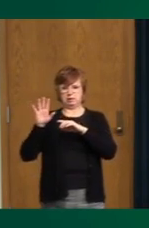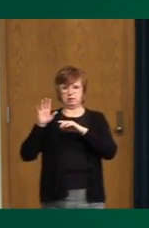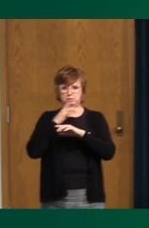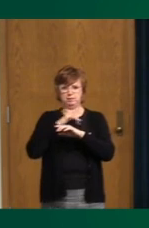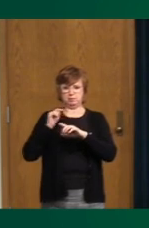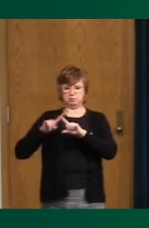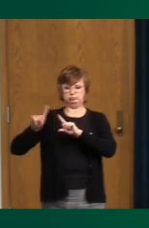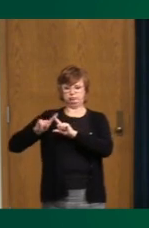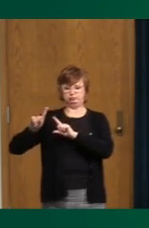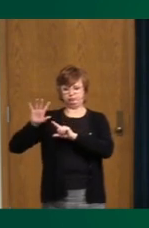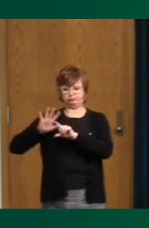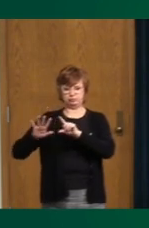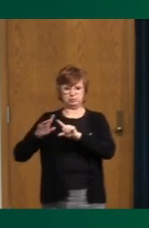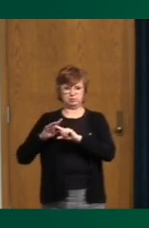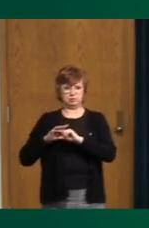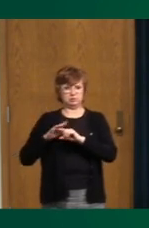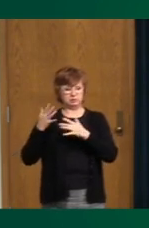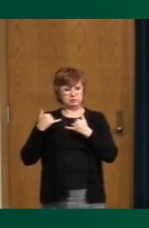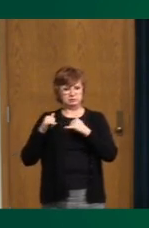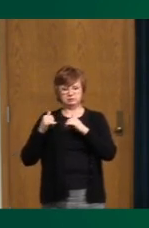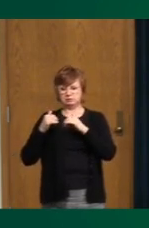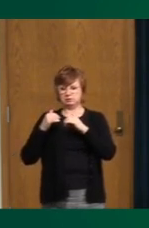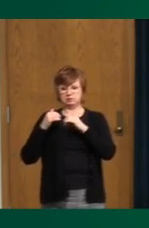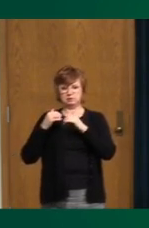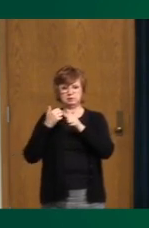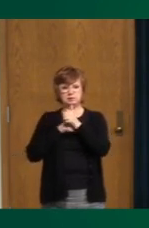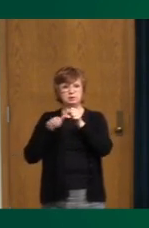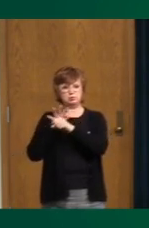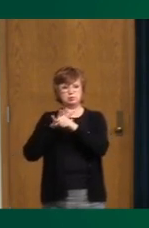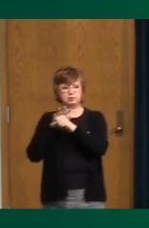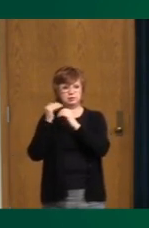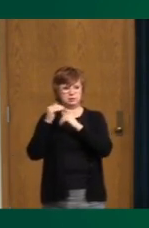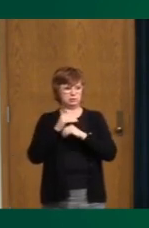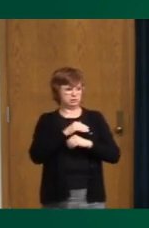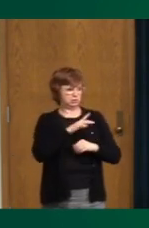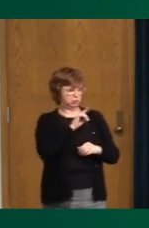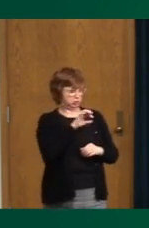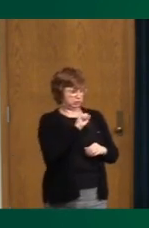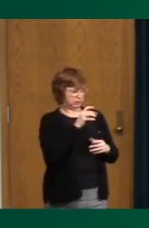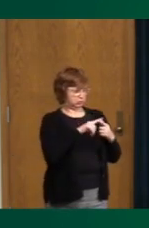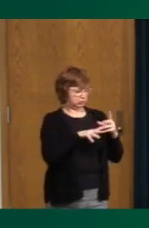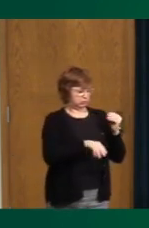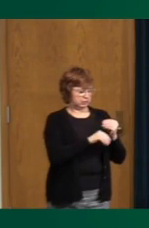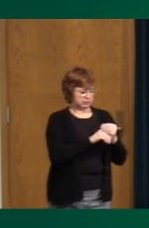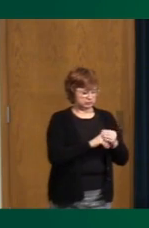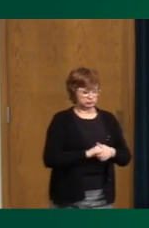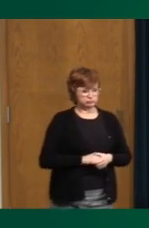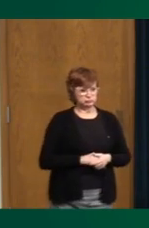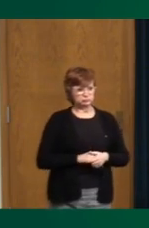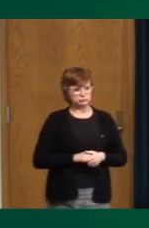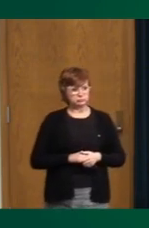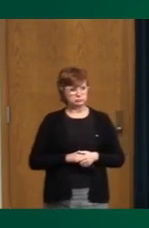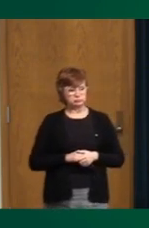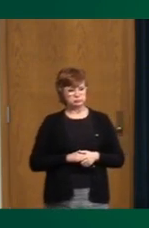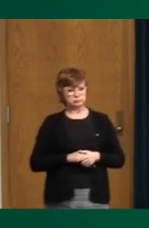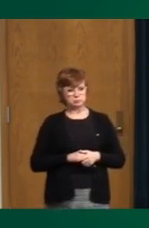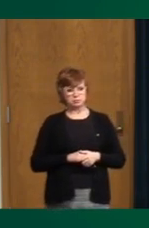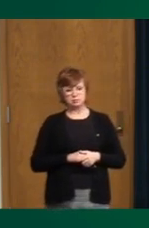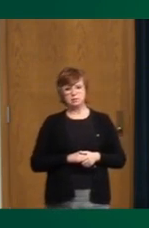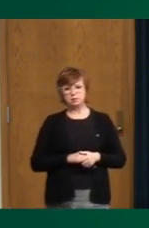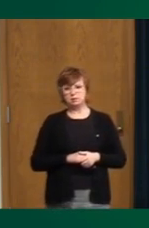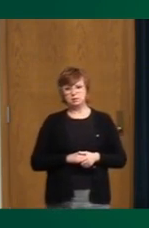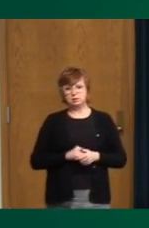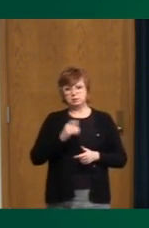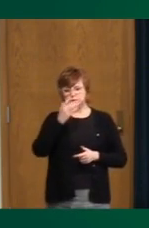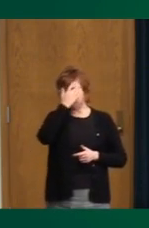is actually occurring there with respect to each of the regions. But Dr. Shahab, you'll have, I'm sure, a much more comprehensive answer.